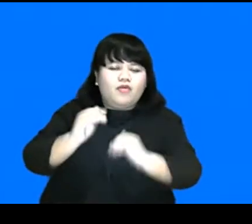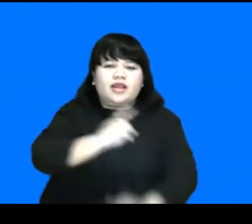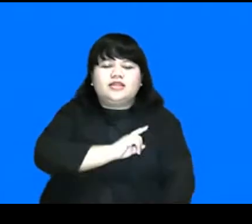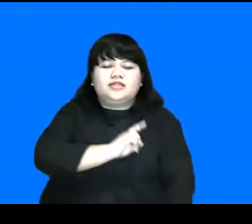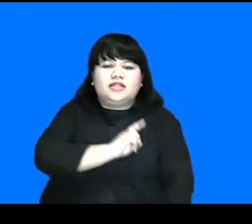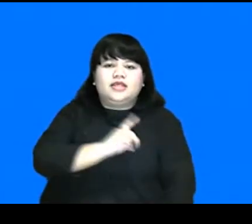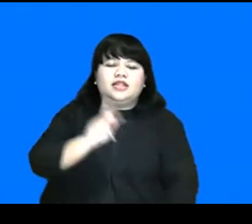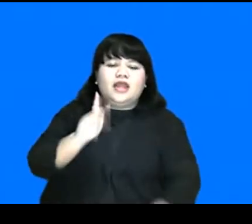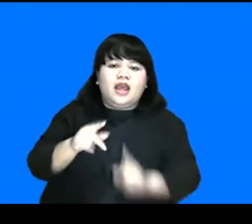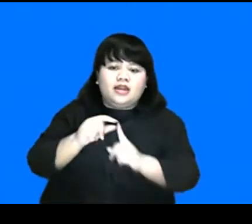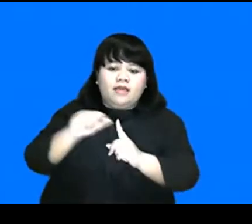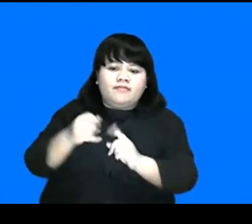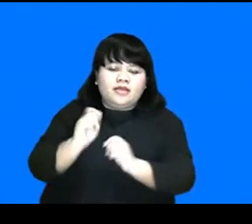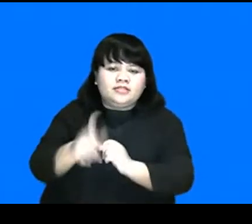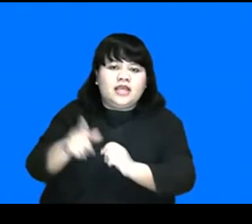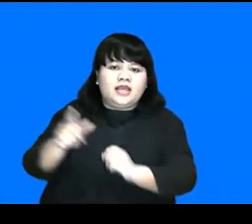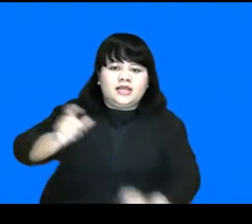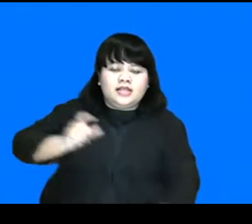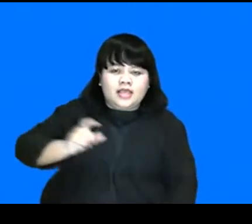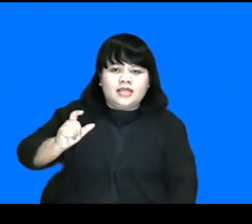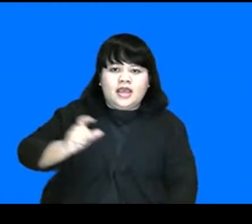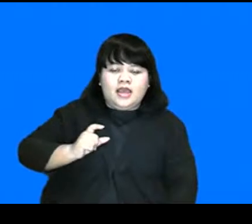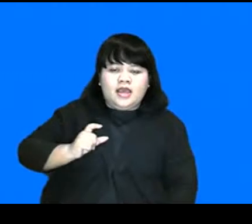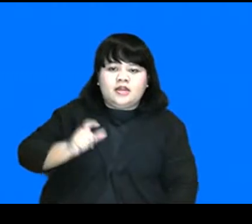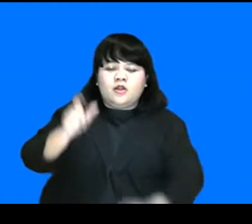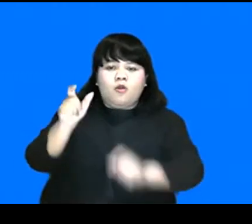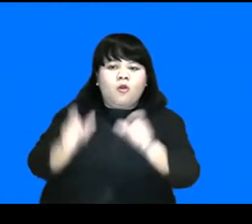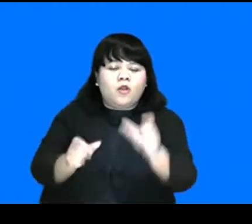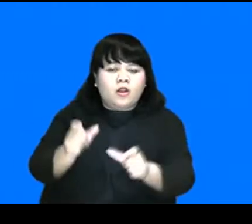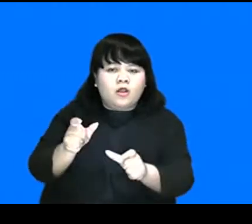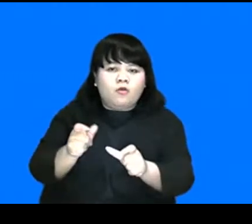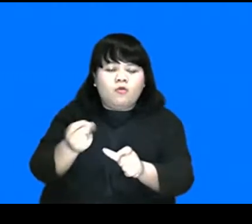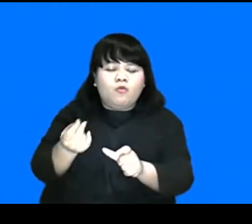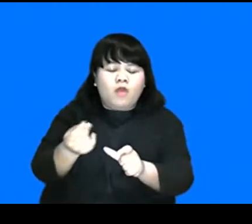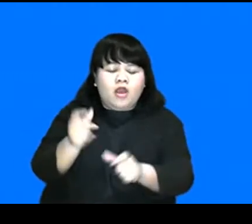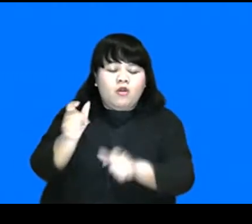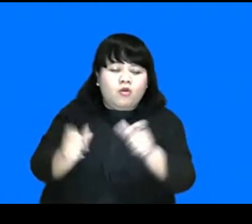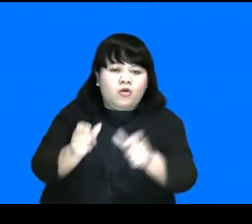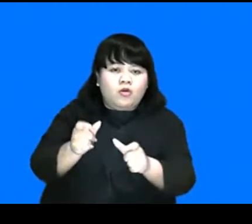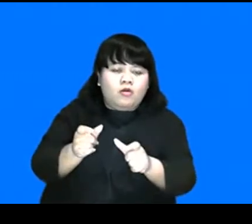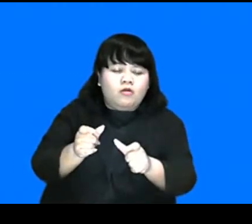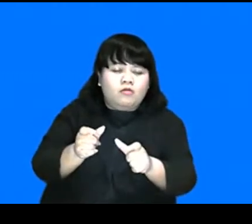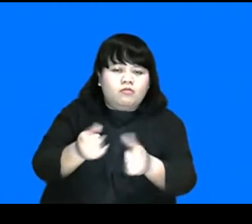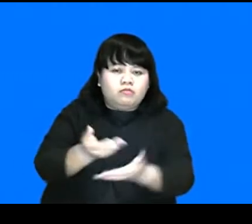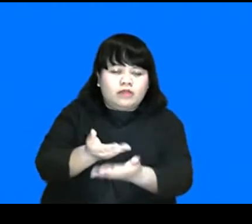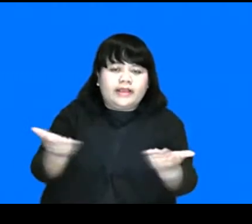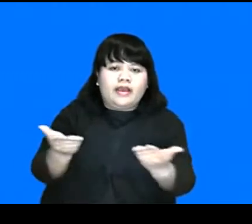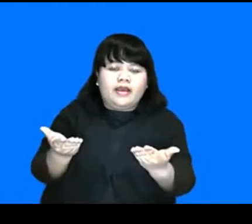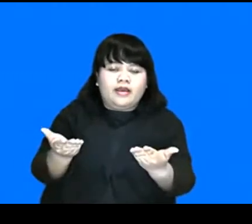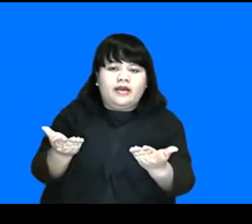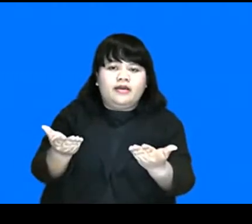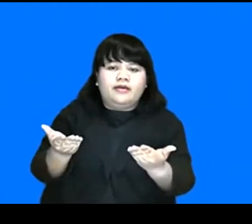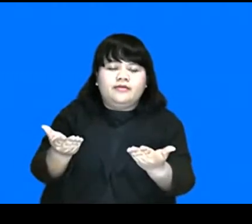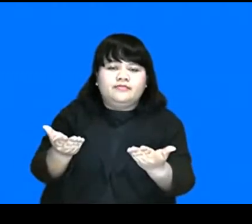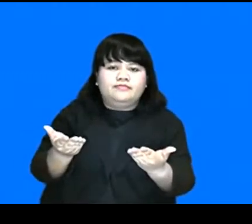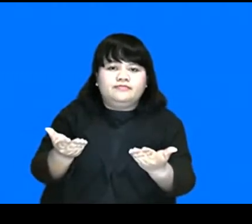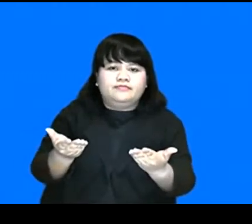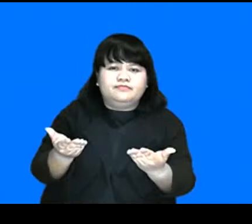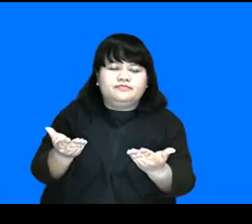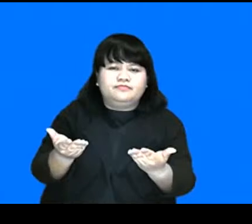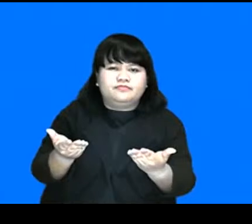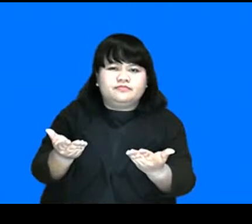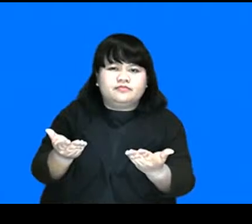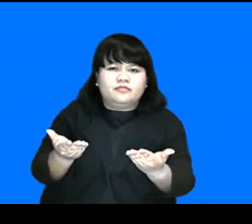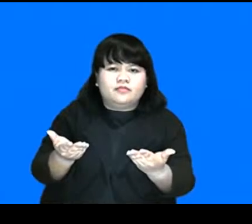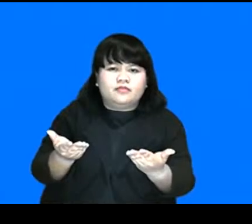money is put into the public kitty, and anyway, the money is there with the government then maybe